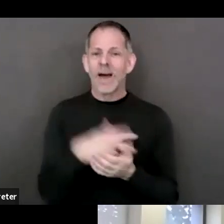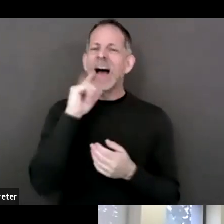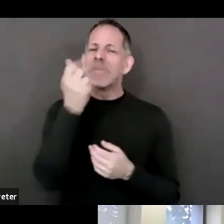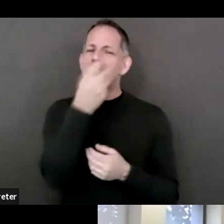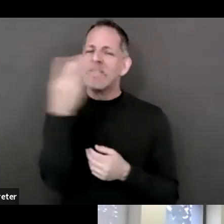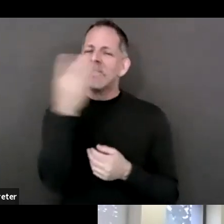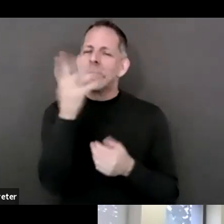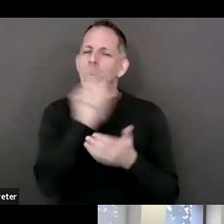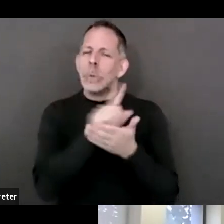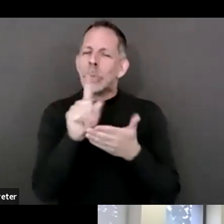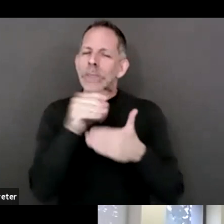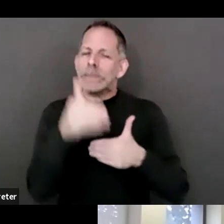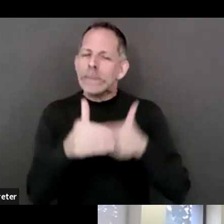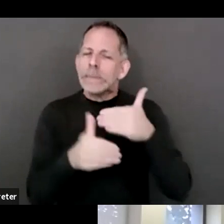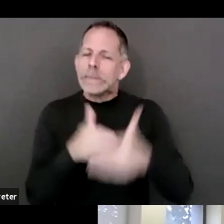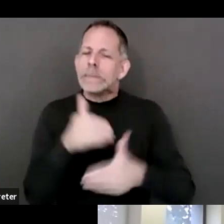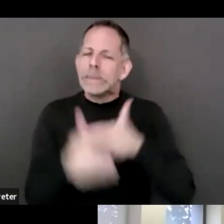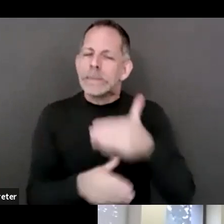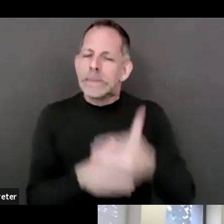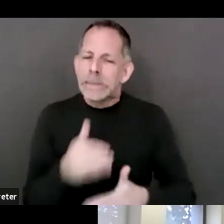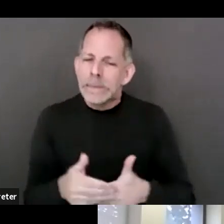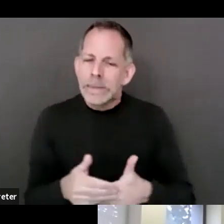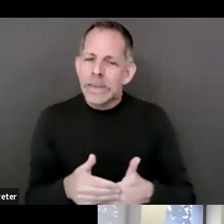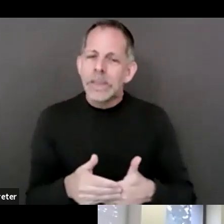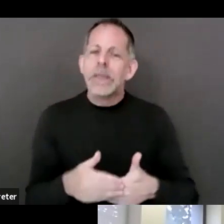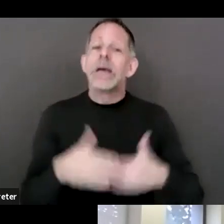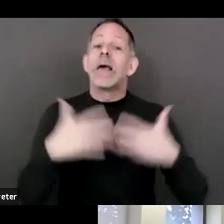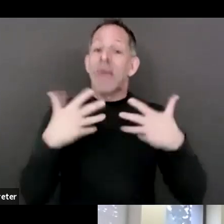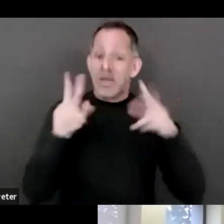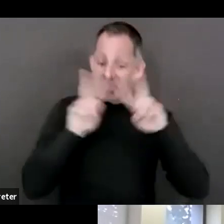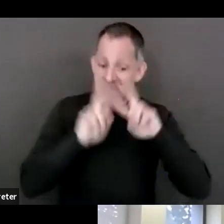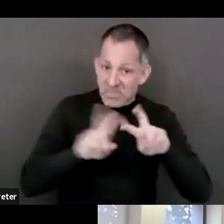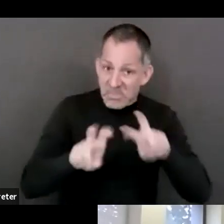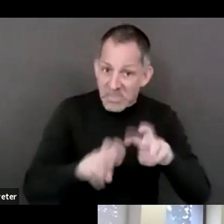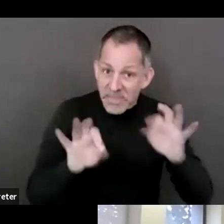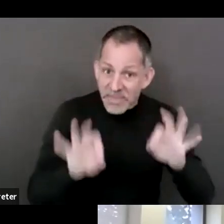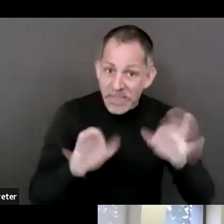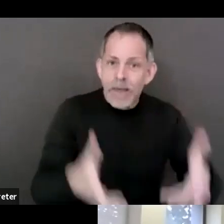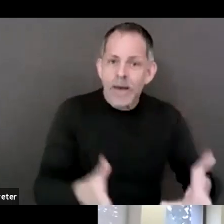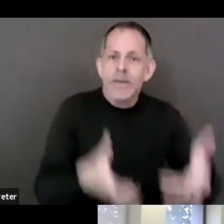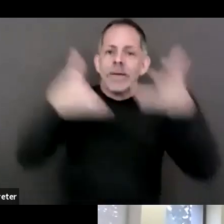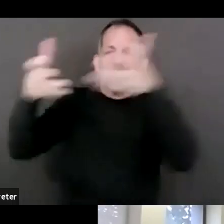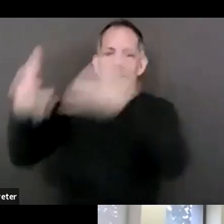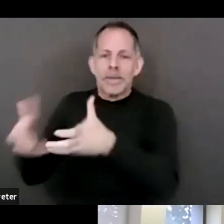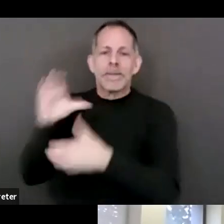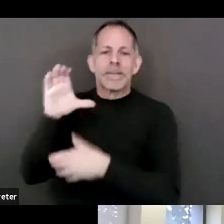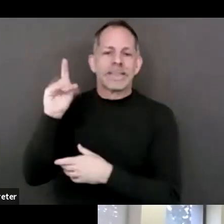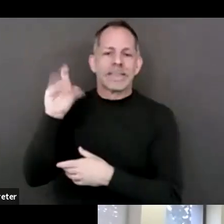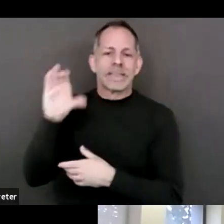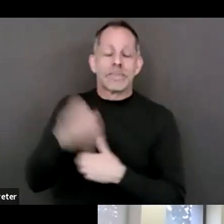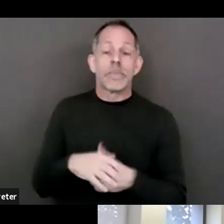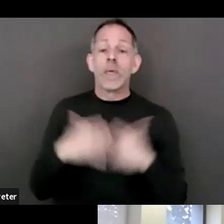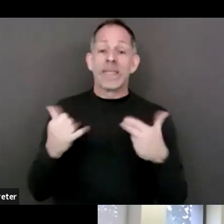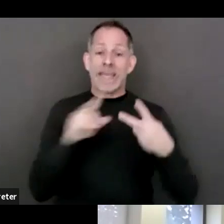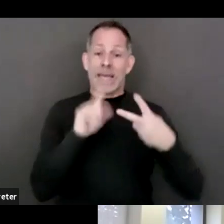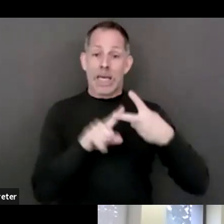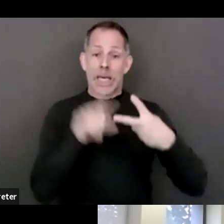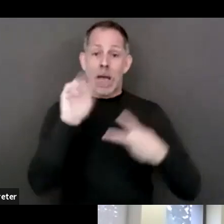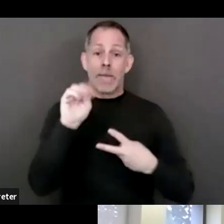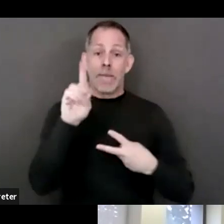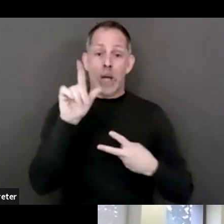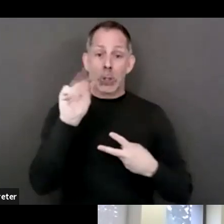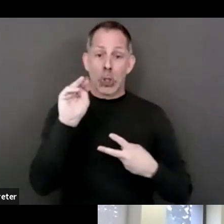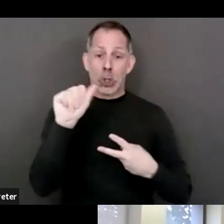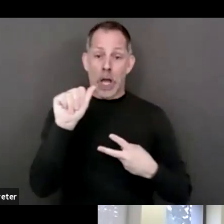come our way. But the Moderna has a phase 3 trial ongoing, and they have not reported anything on that yet.